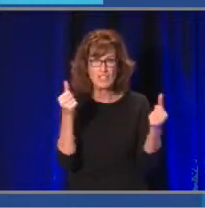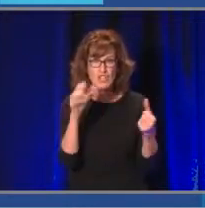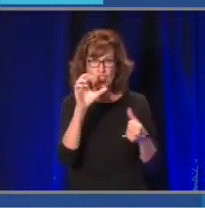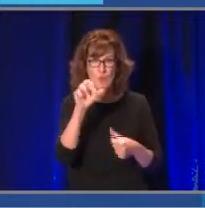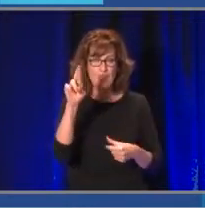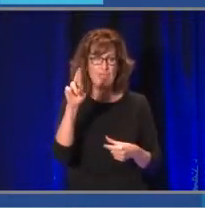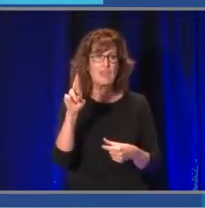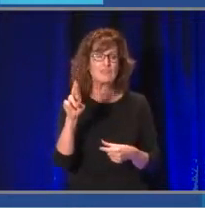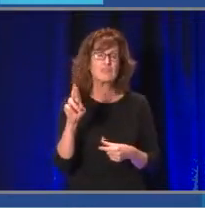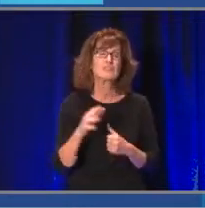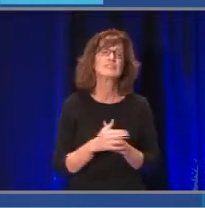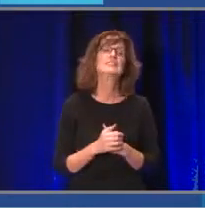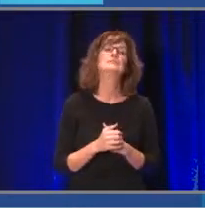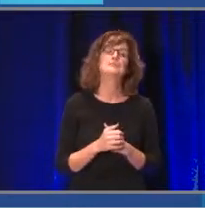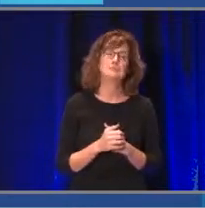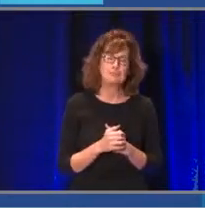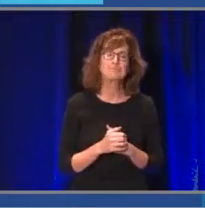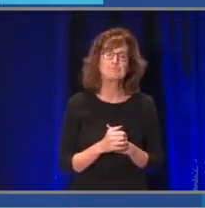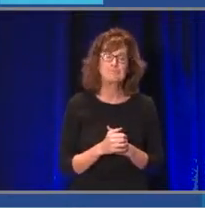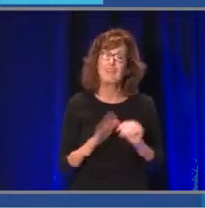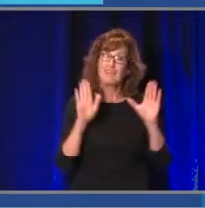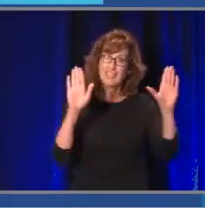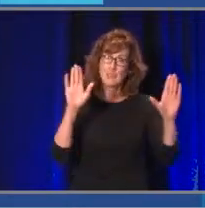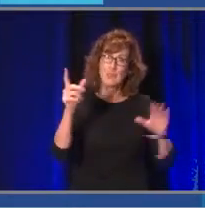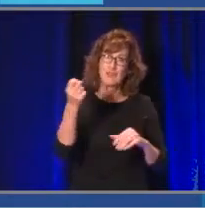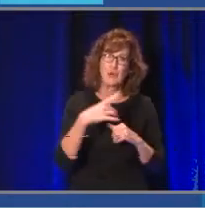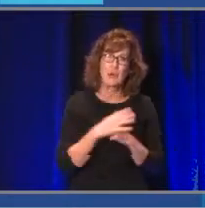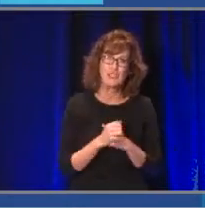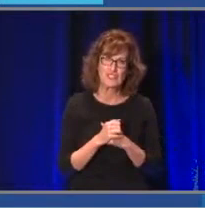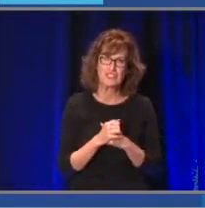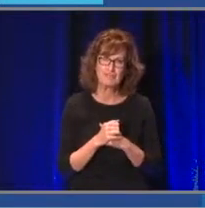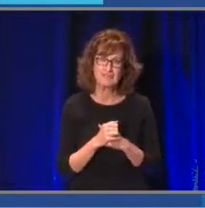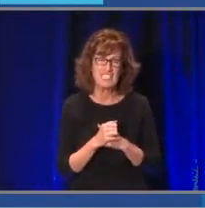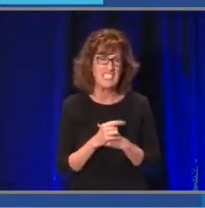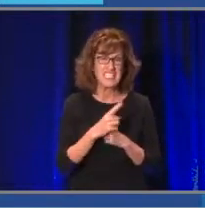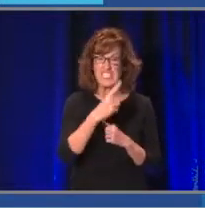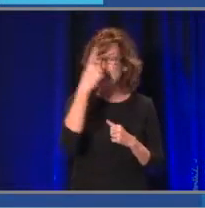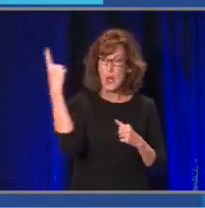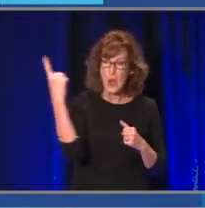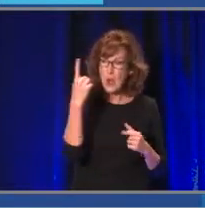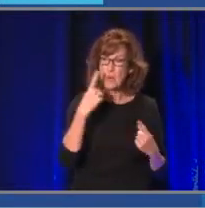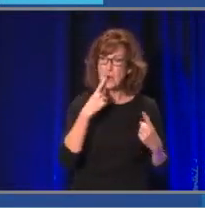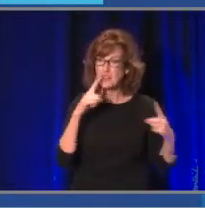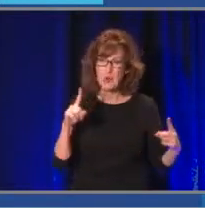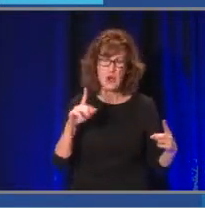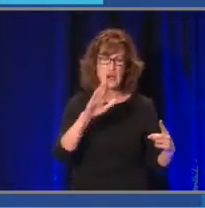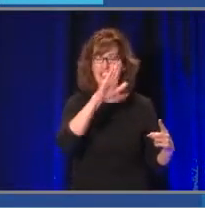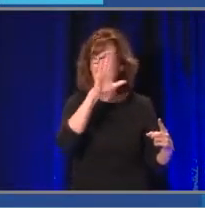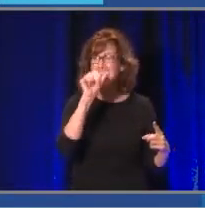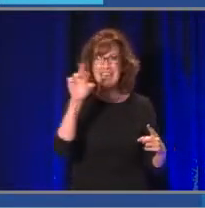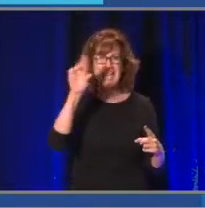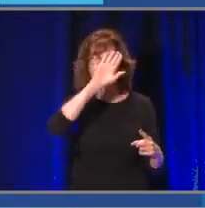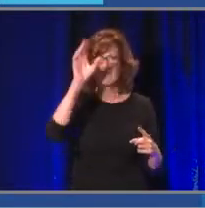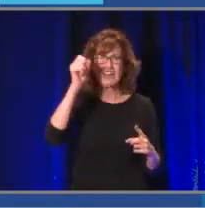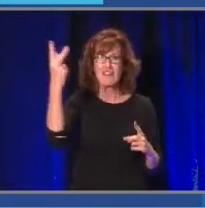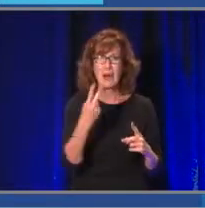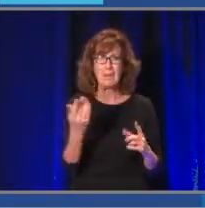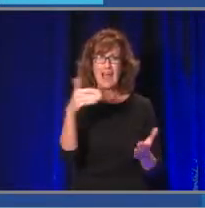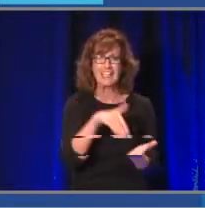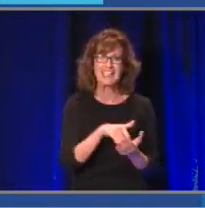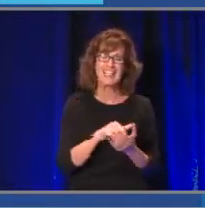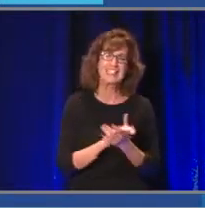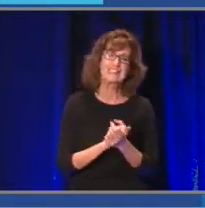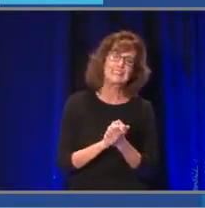have an absolute answer to a question. Does this always work? I'll never have cancer again. Is this 100%?